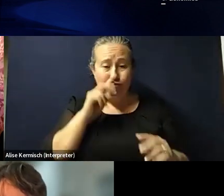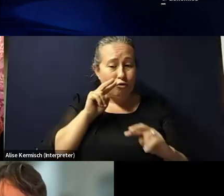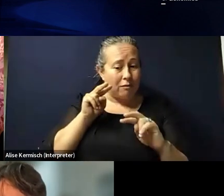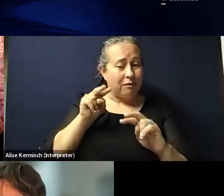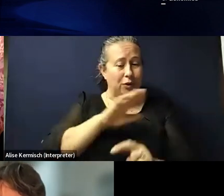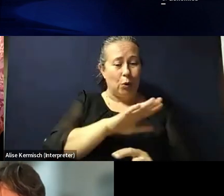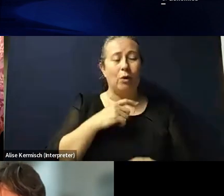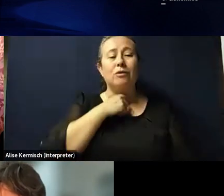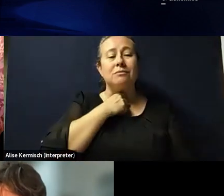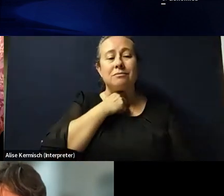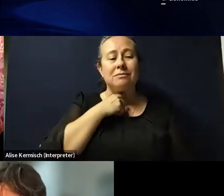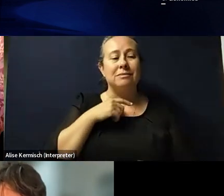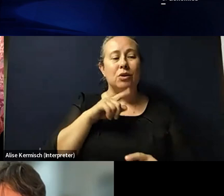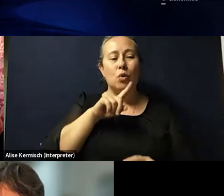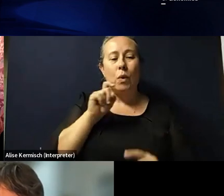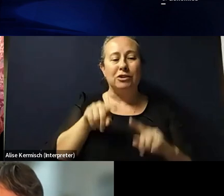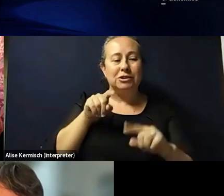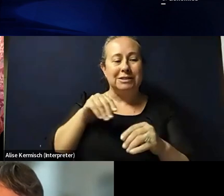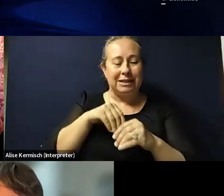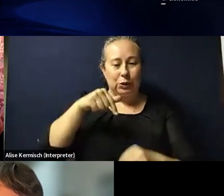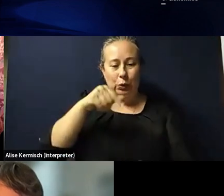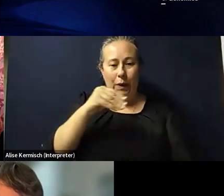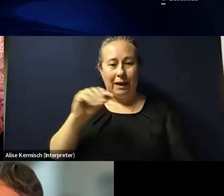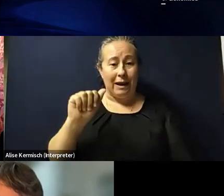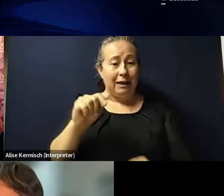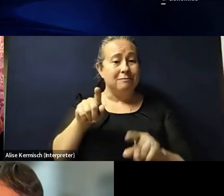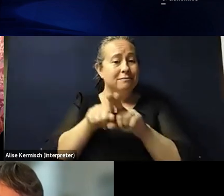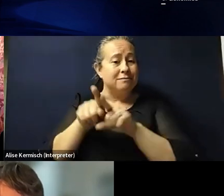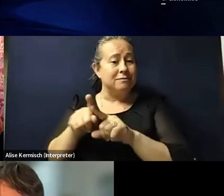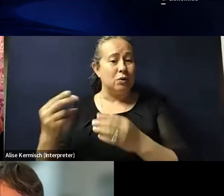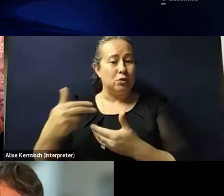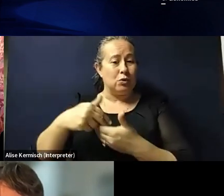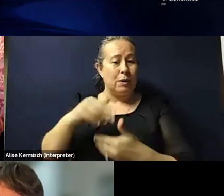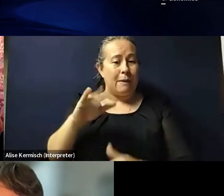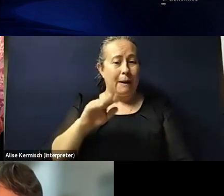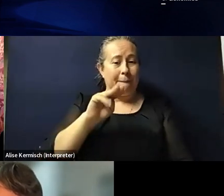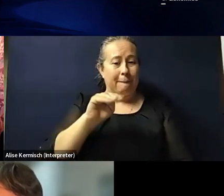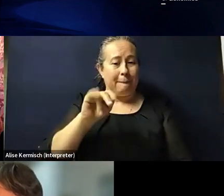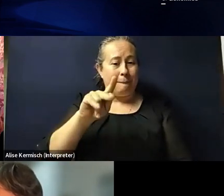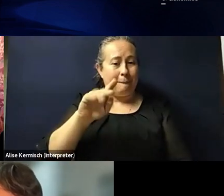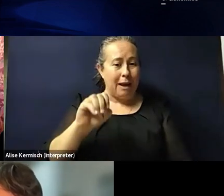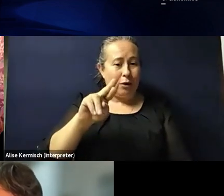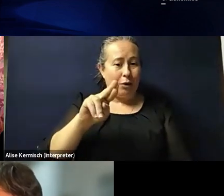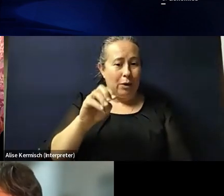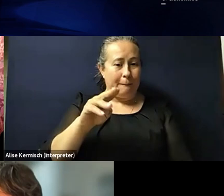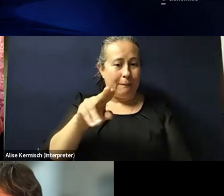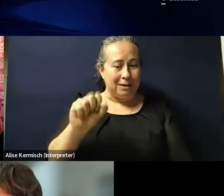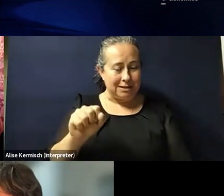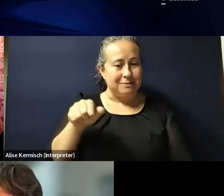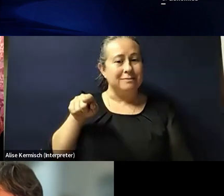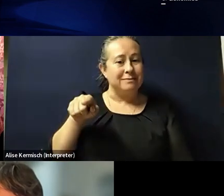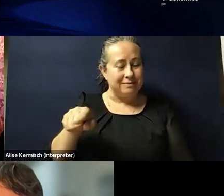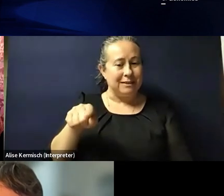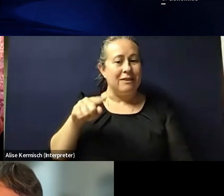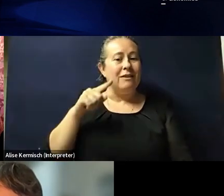questions in the Q&A. And I'm also joined by Mike Rembus, who is the director for disability studies, the Center